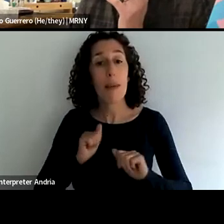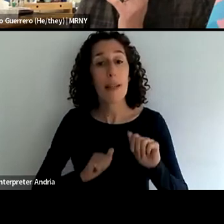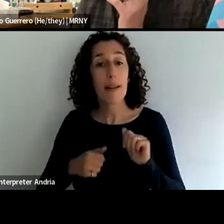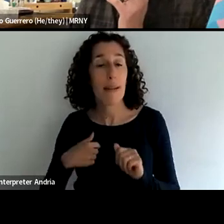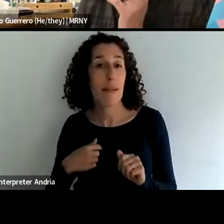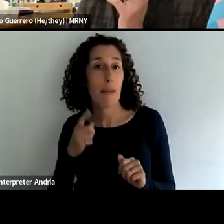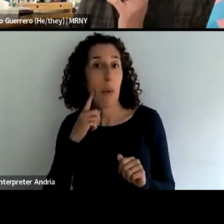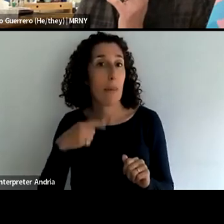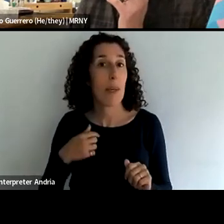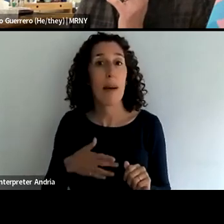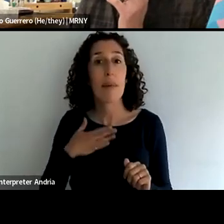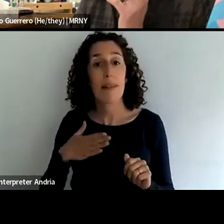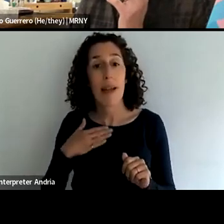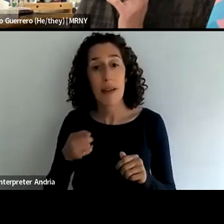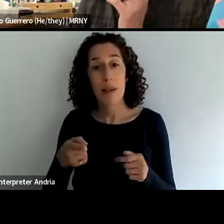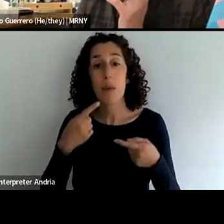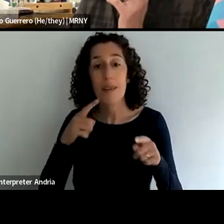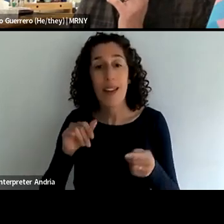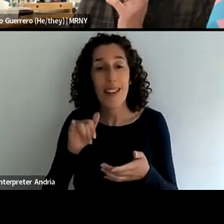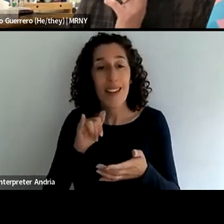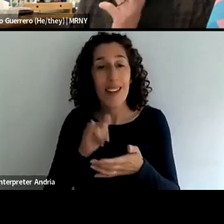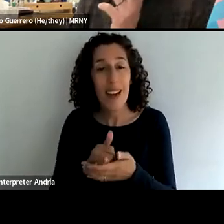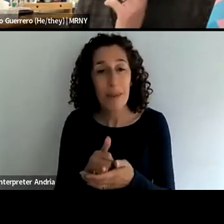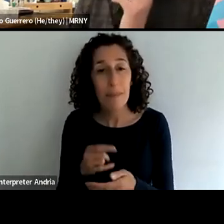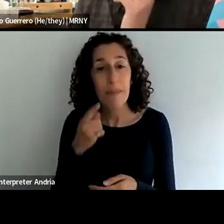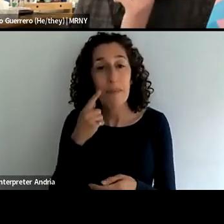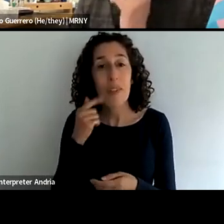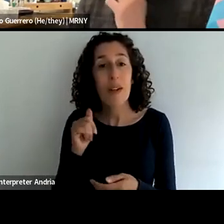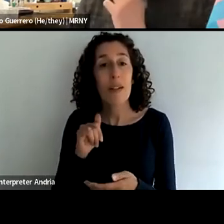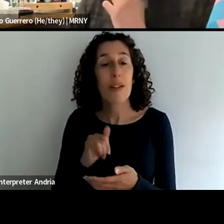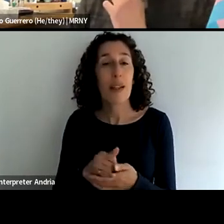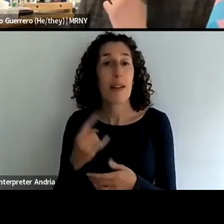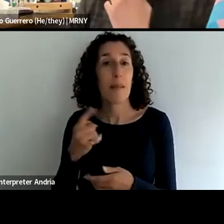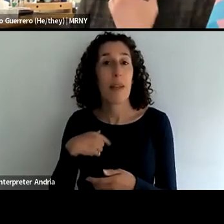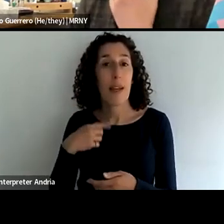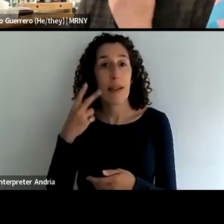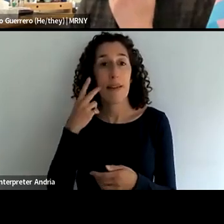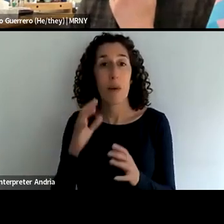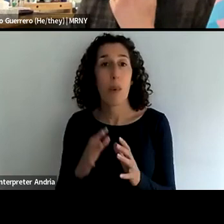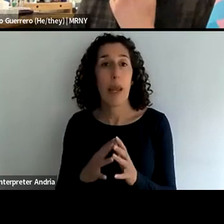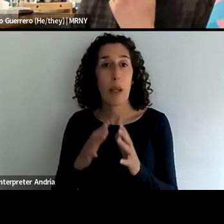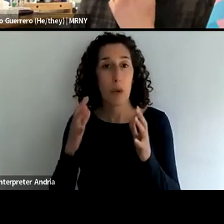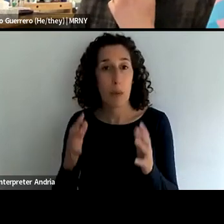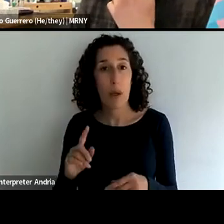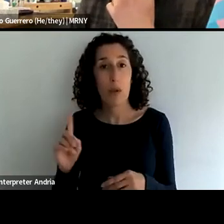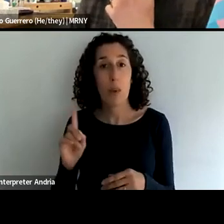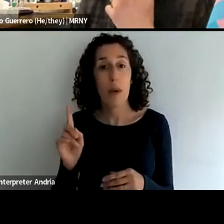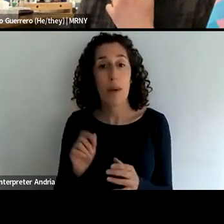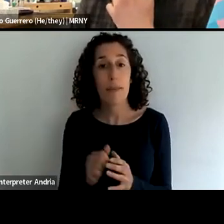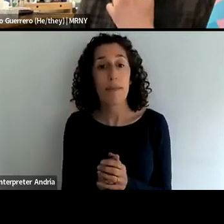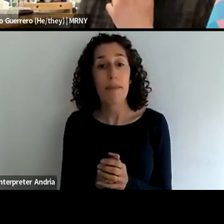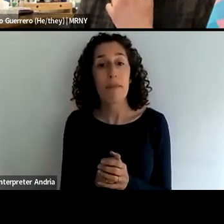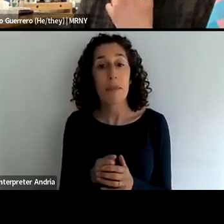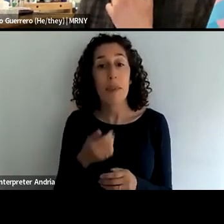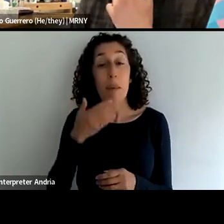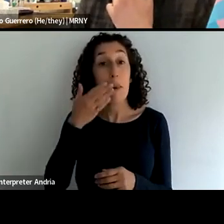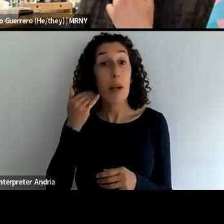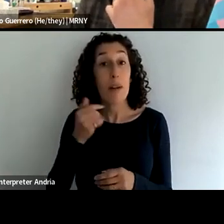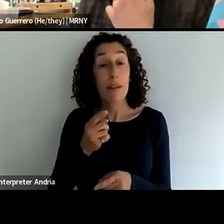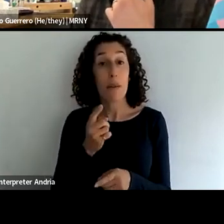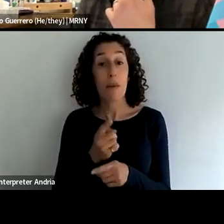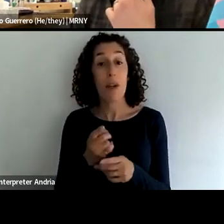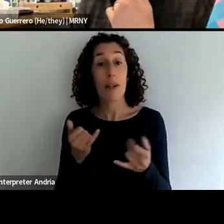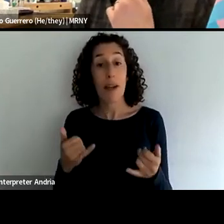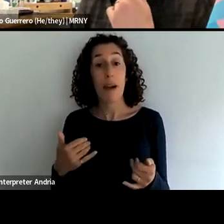so glad you said this, Yasmina, because this is something I see way too much. Where because now we